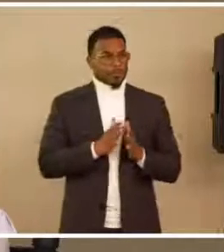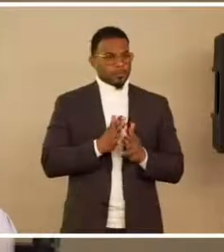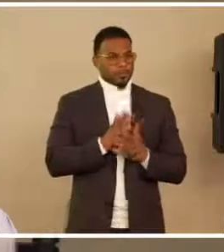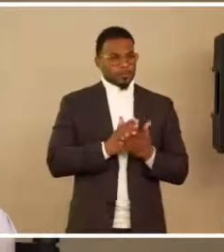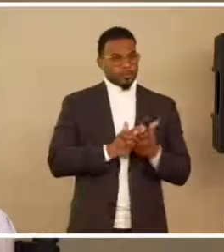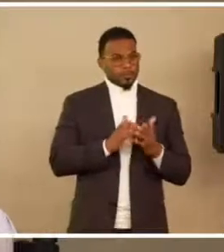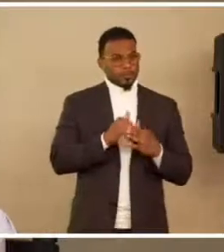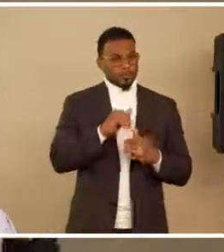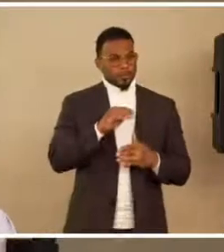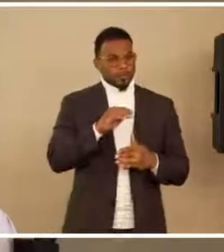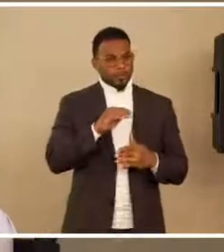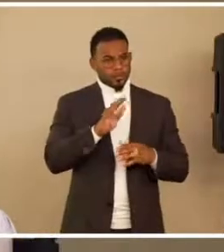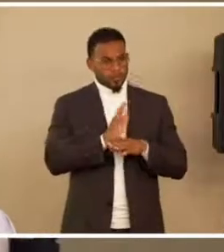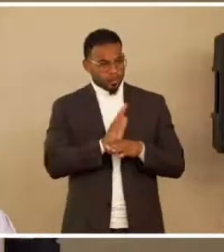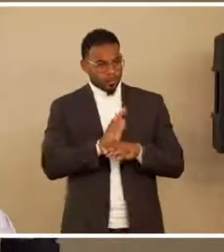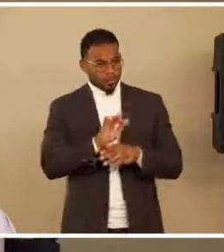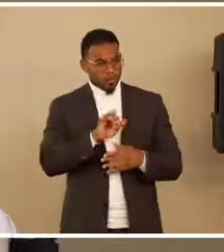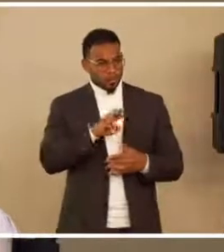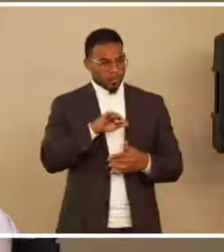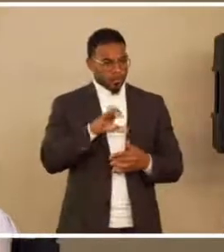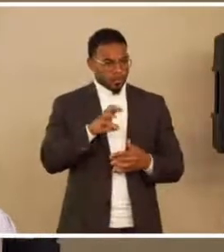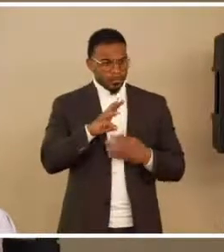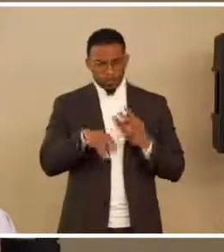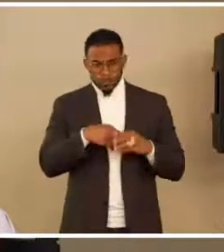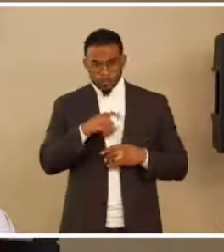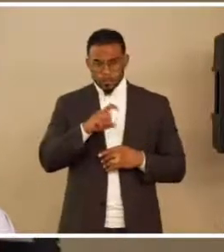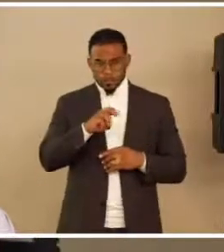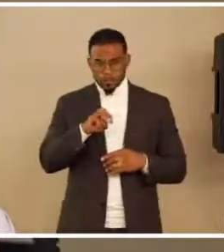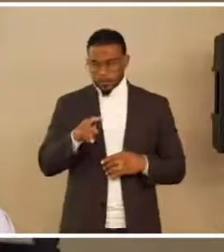in blockbusters, in Jurassic World, in X-Men.